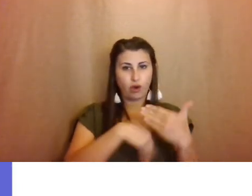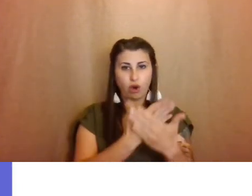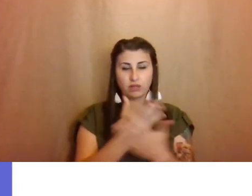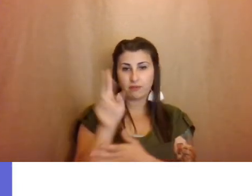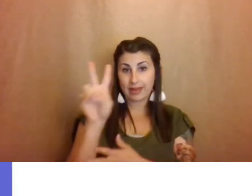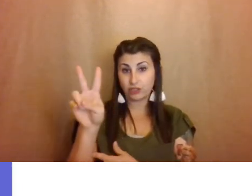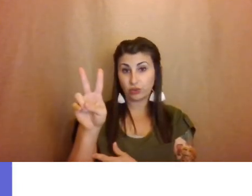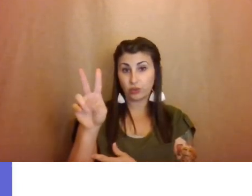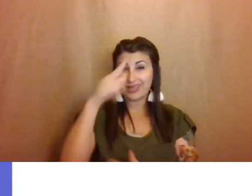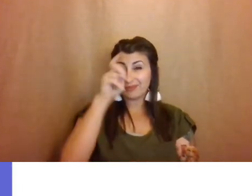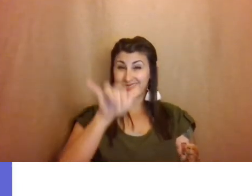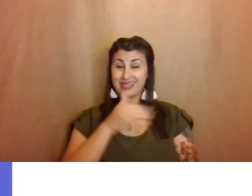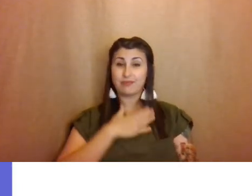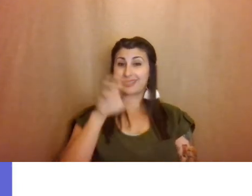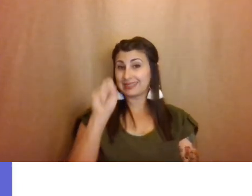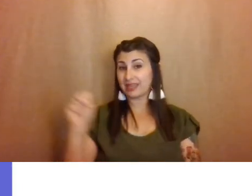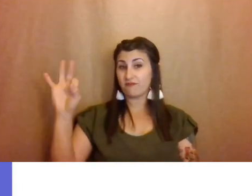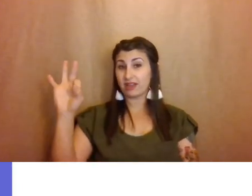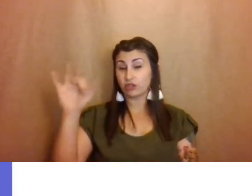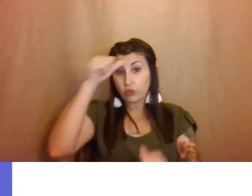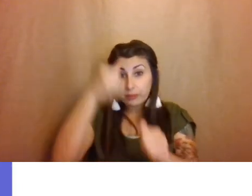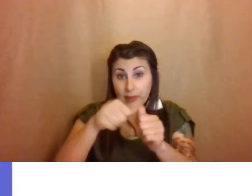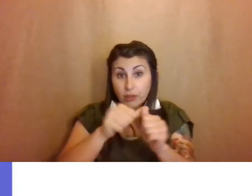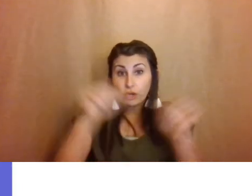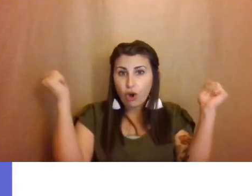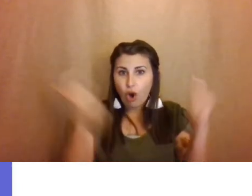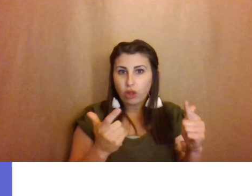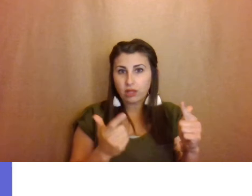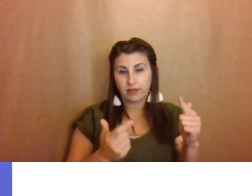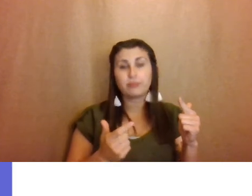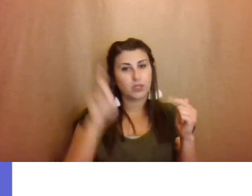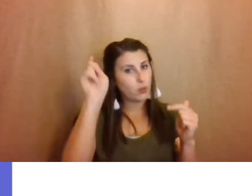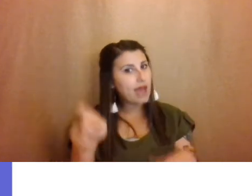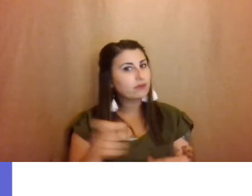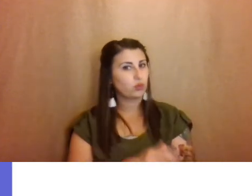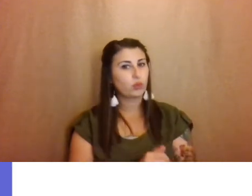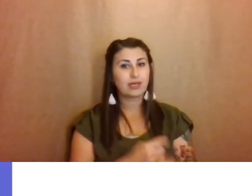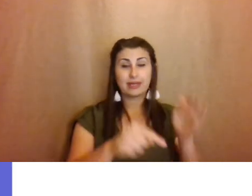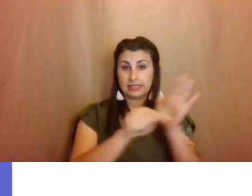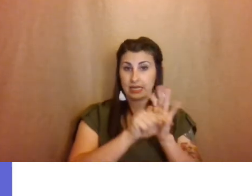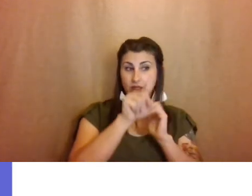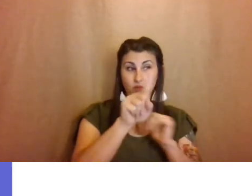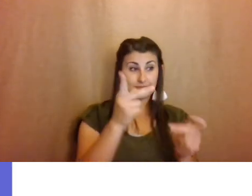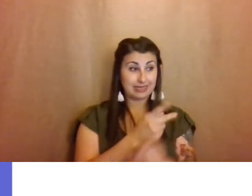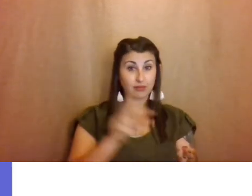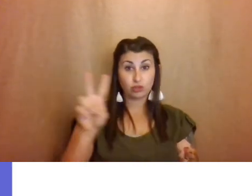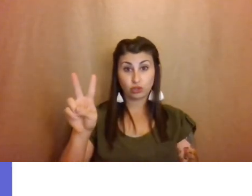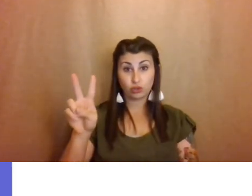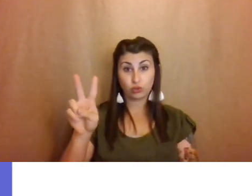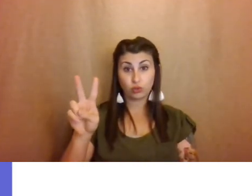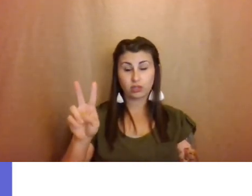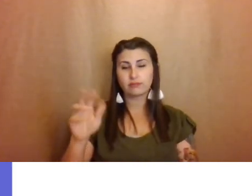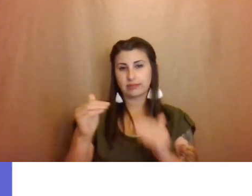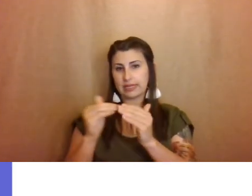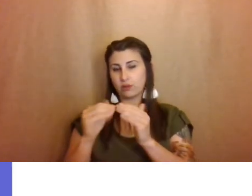scale factor. Remember, we got to do it all the way around. -1 times 2, that is -2. 2